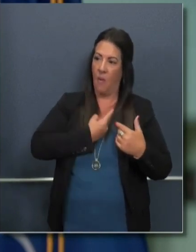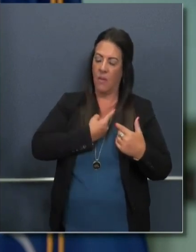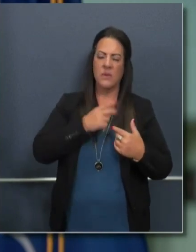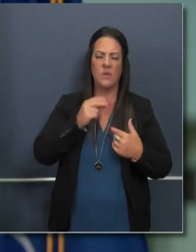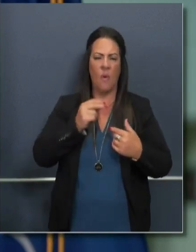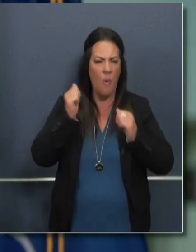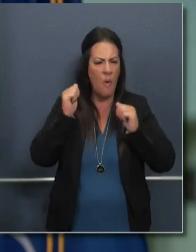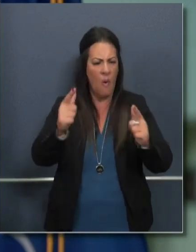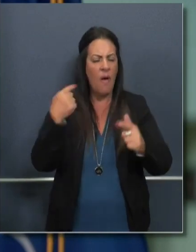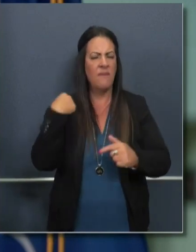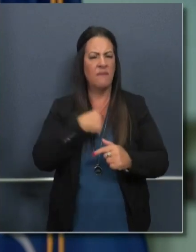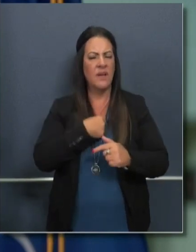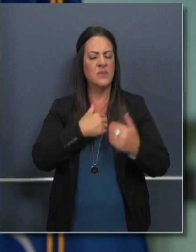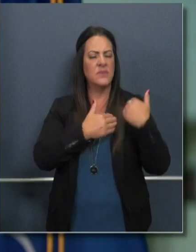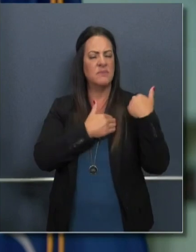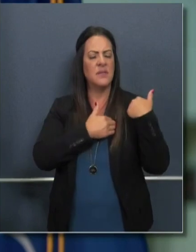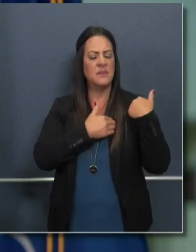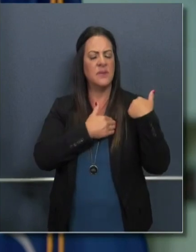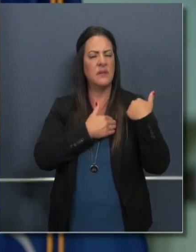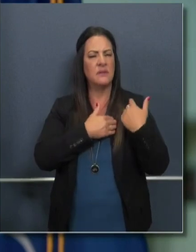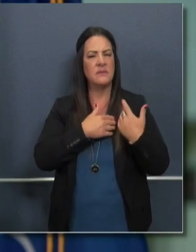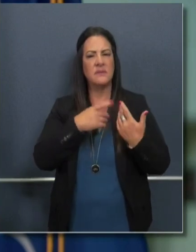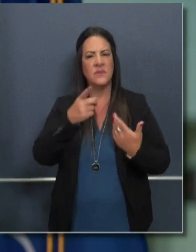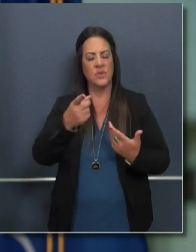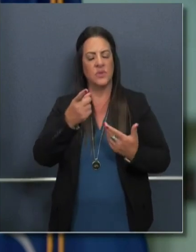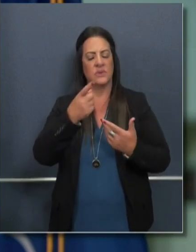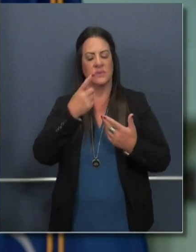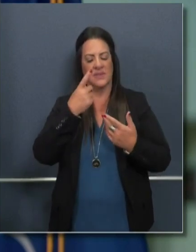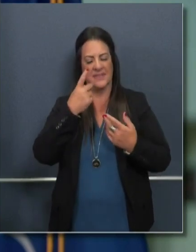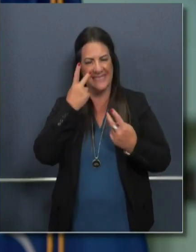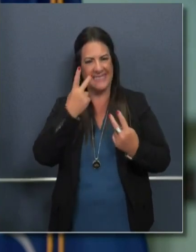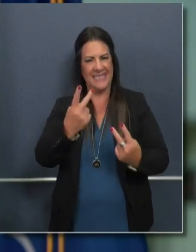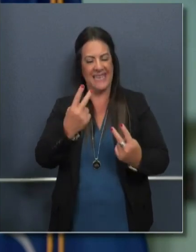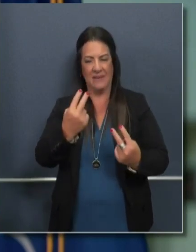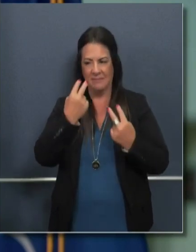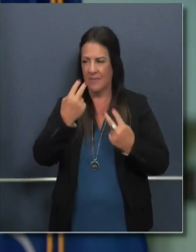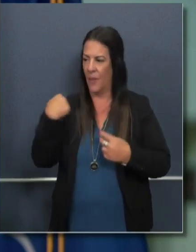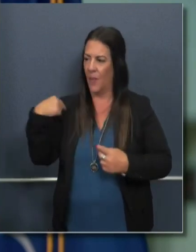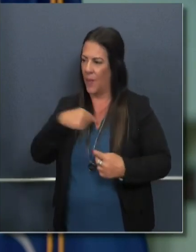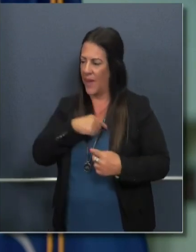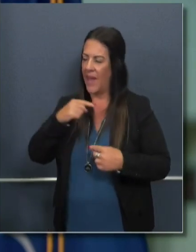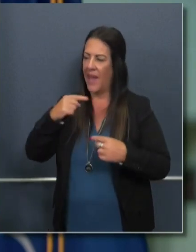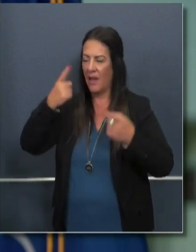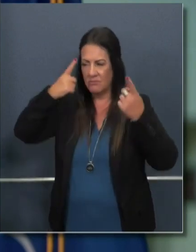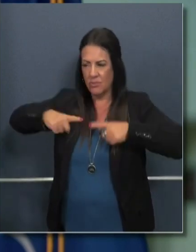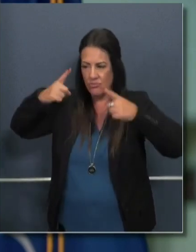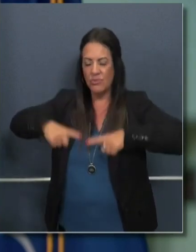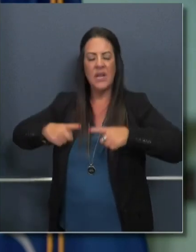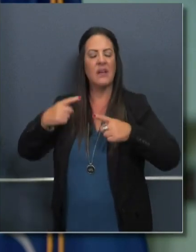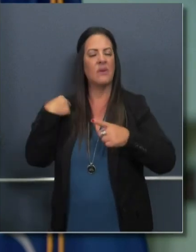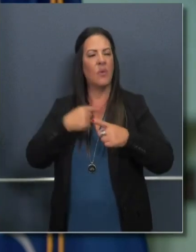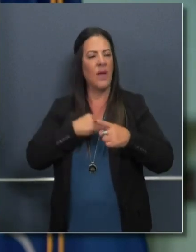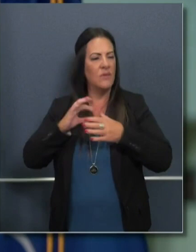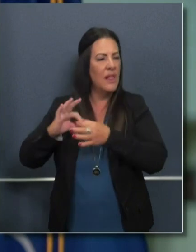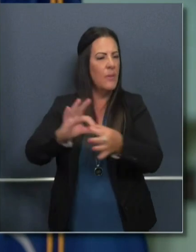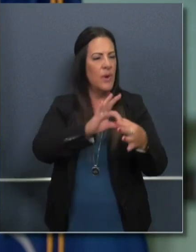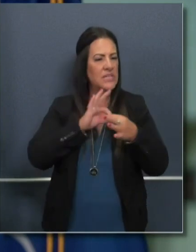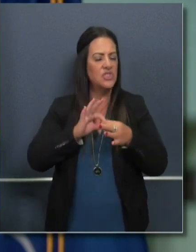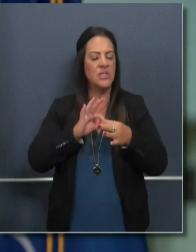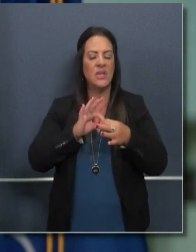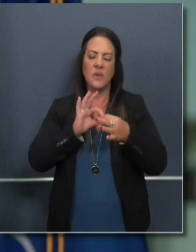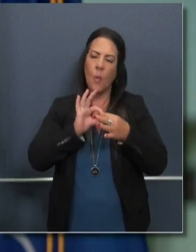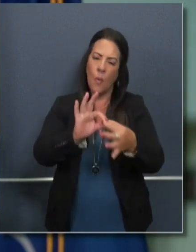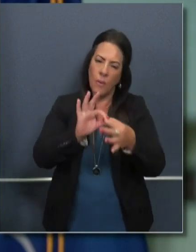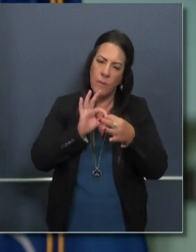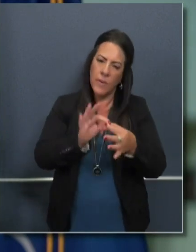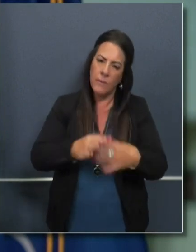of this disease. So you get a sense of the spirit that we want to bring in. It's the spirit of education, the spirit of collaboration, the spirit of